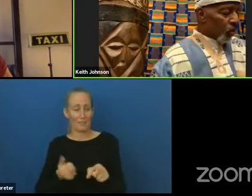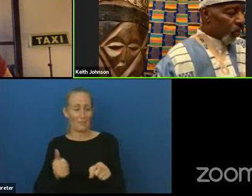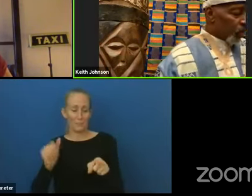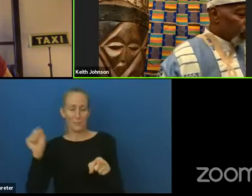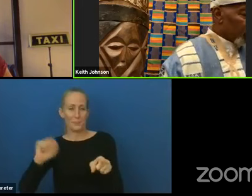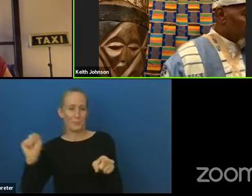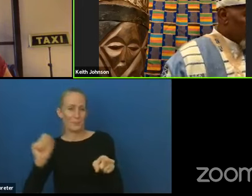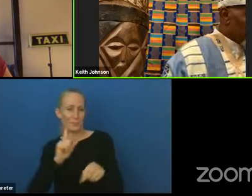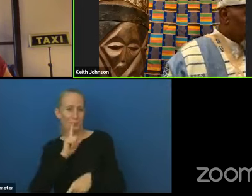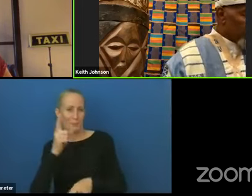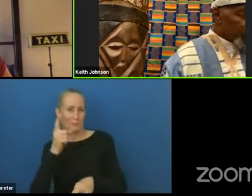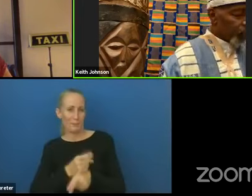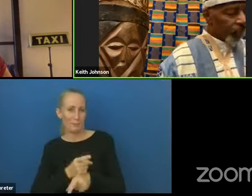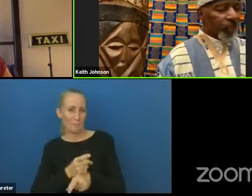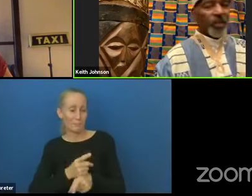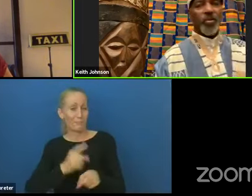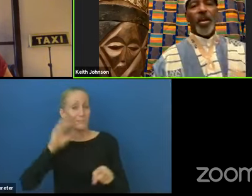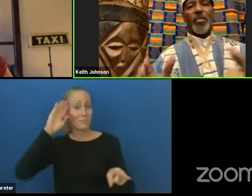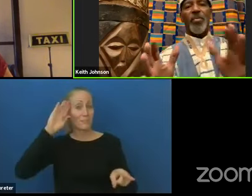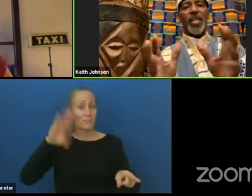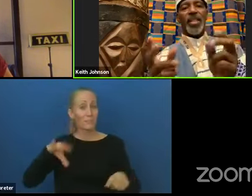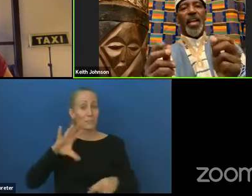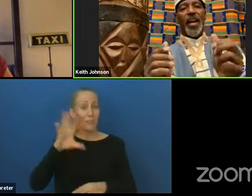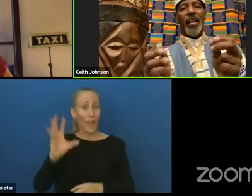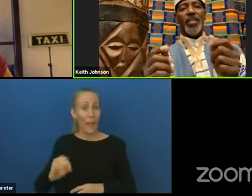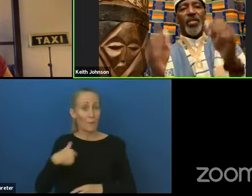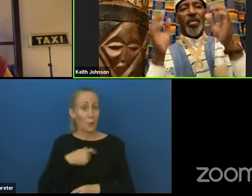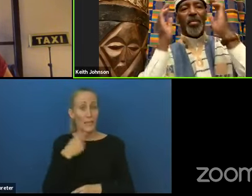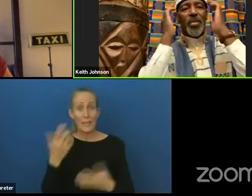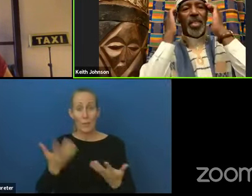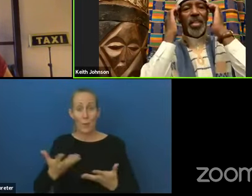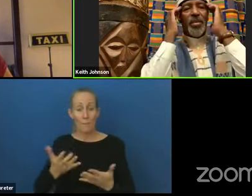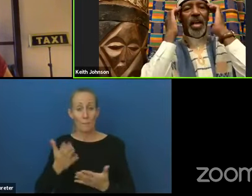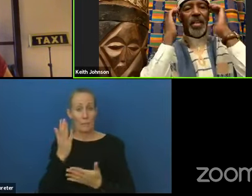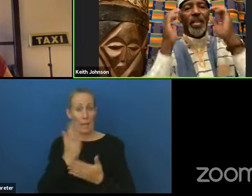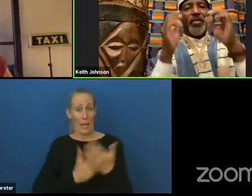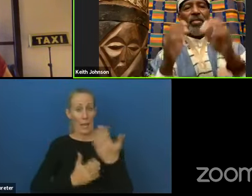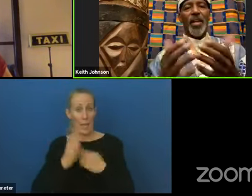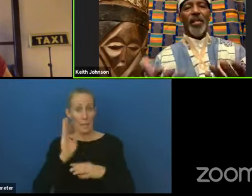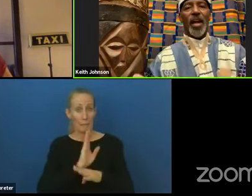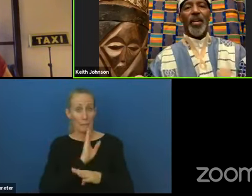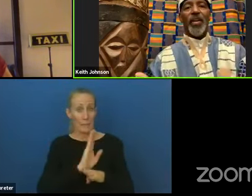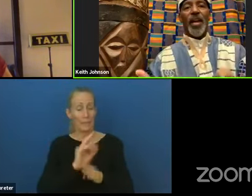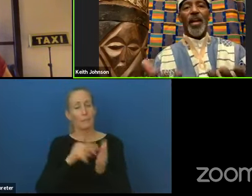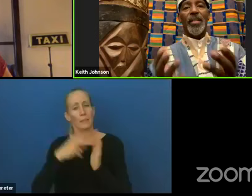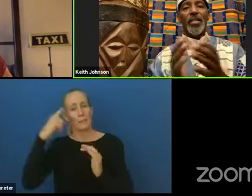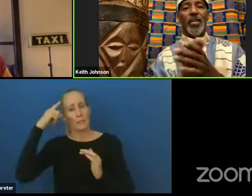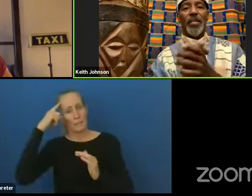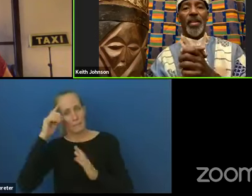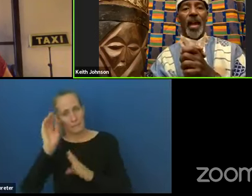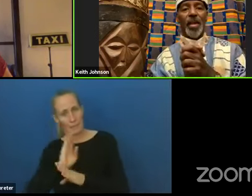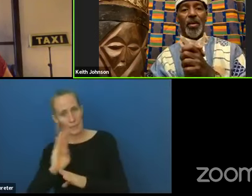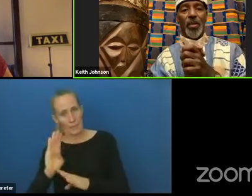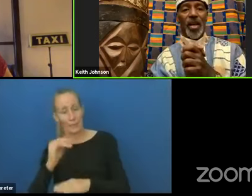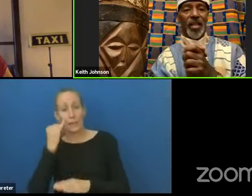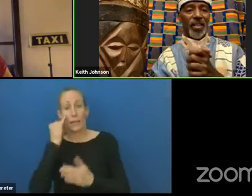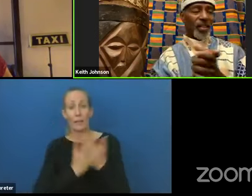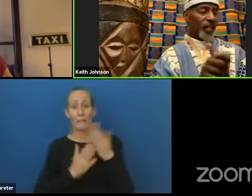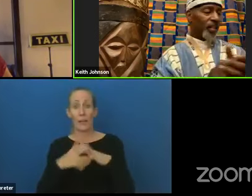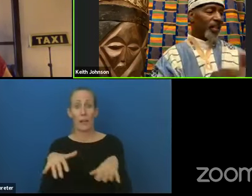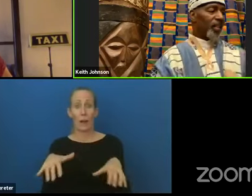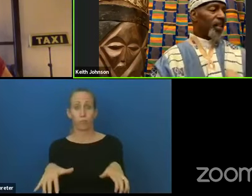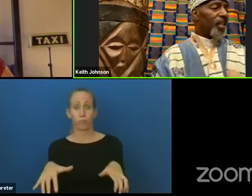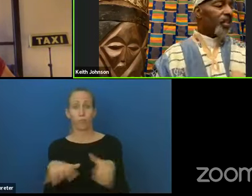You know, we say in Africa, if you have busy hands, you have a busy mind. If you have idle hands, you have an idle